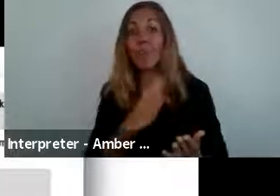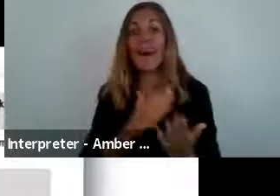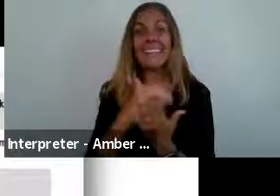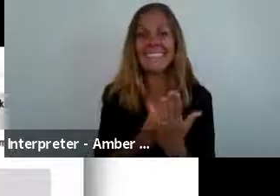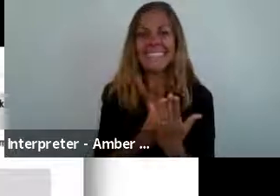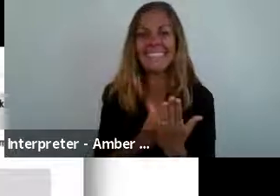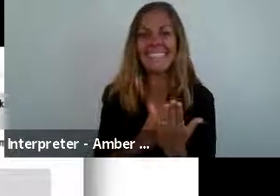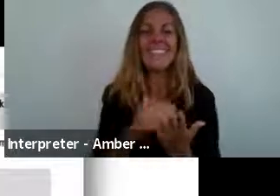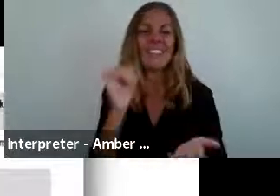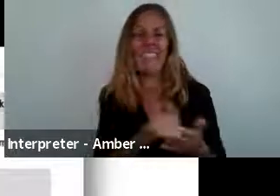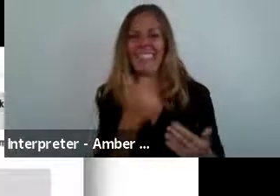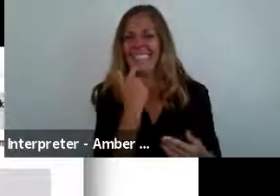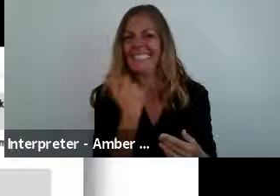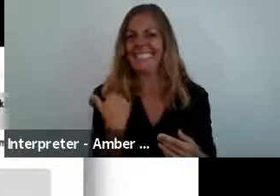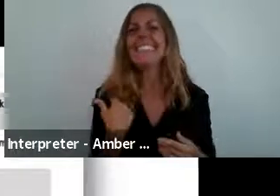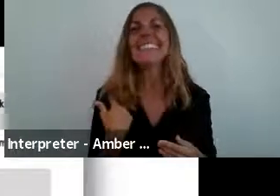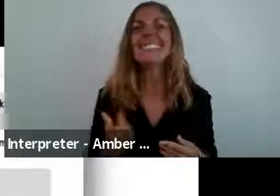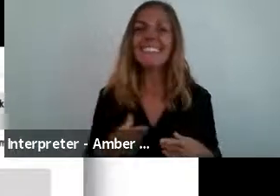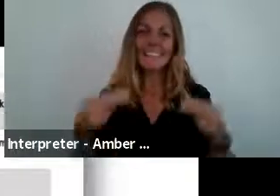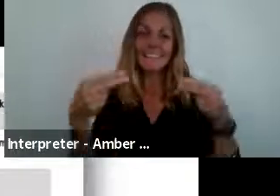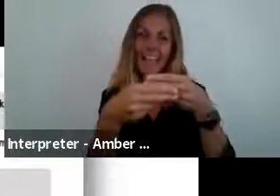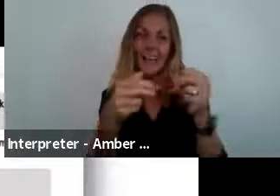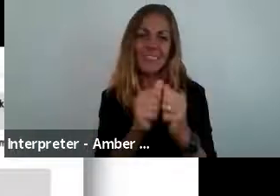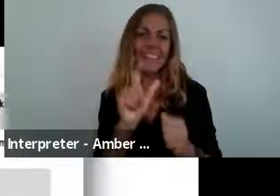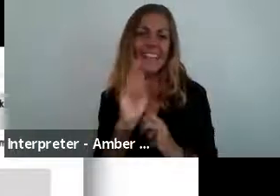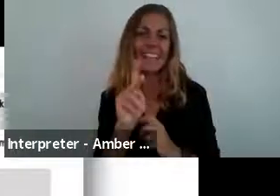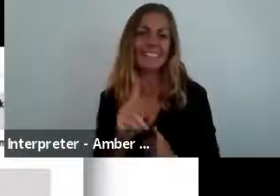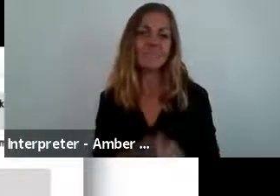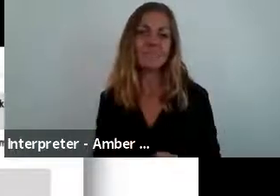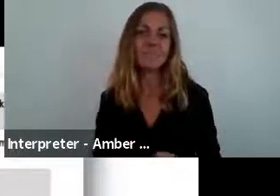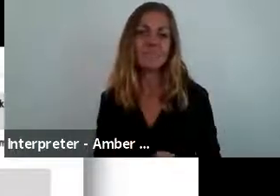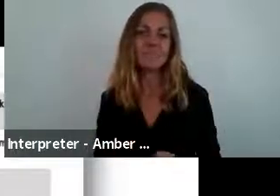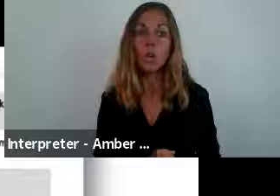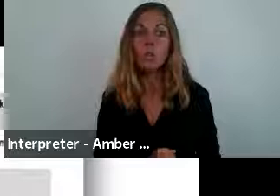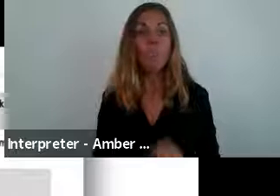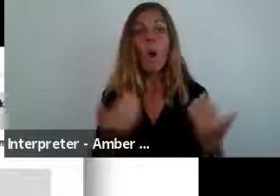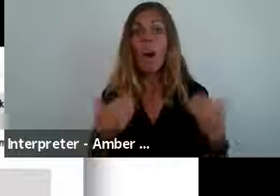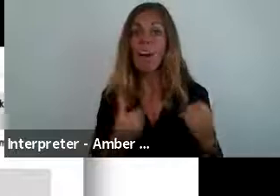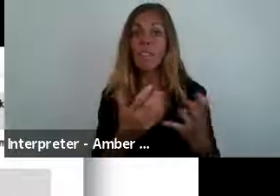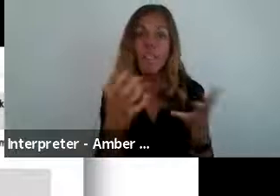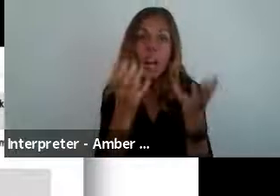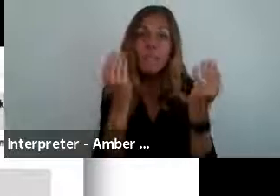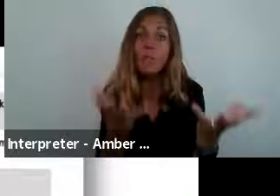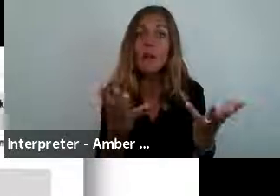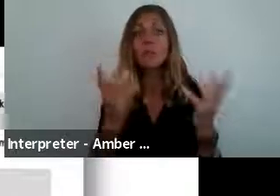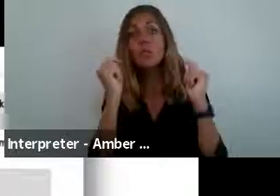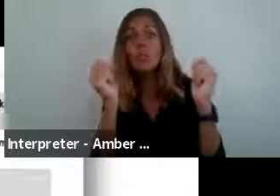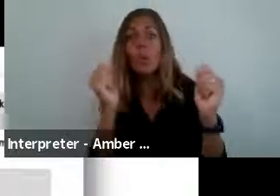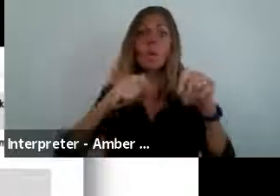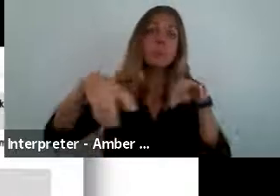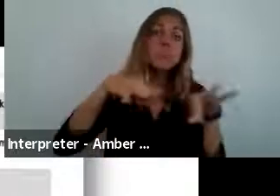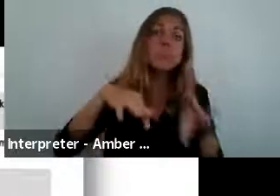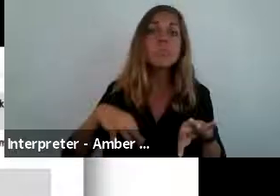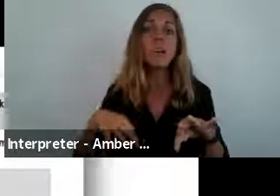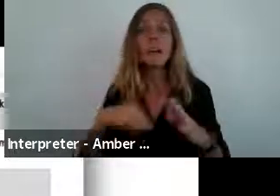that previous slide with the link showed you. And so I have lots of information and tutorials on